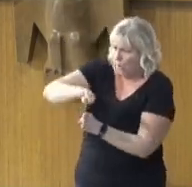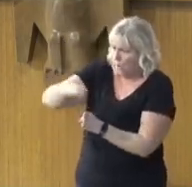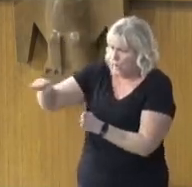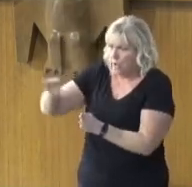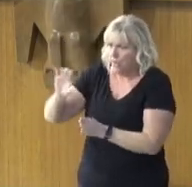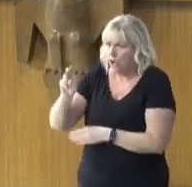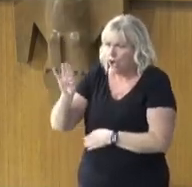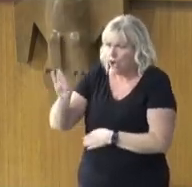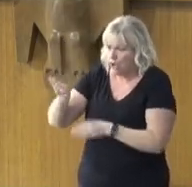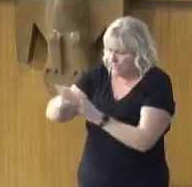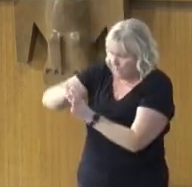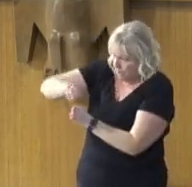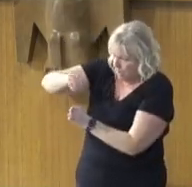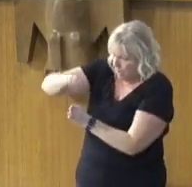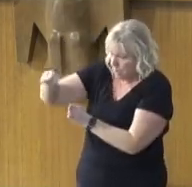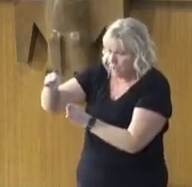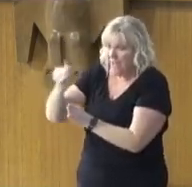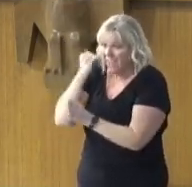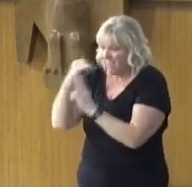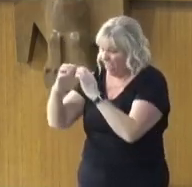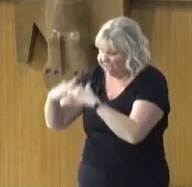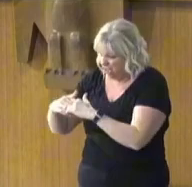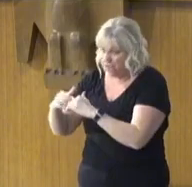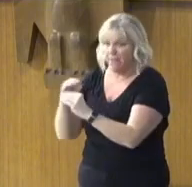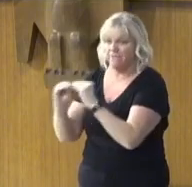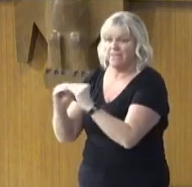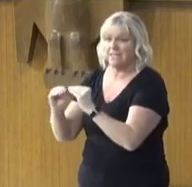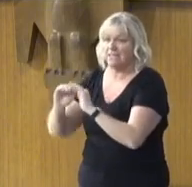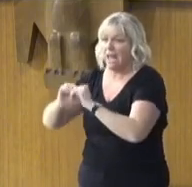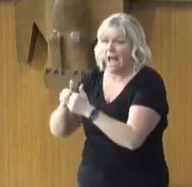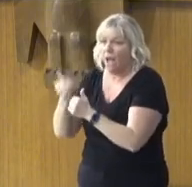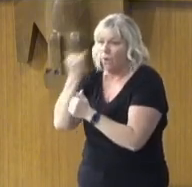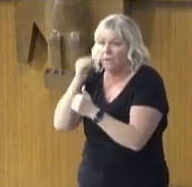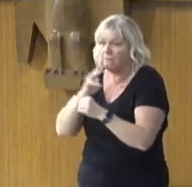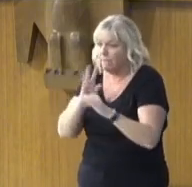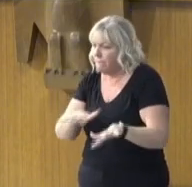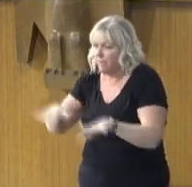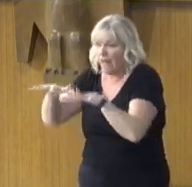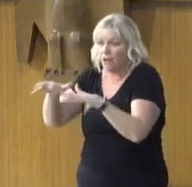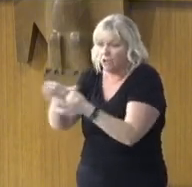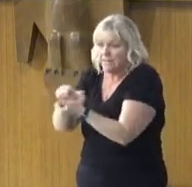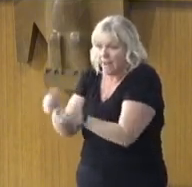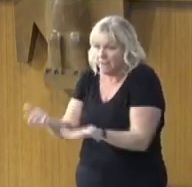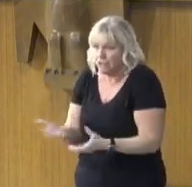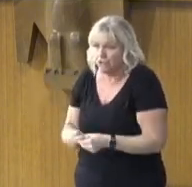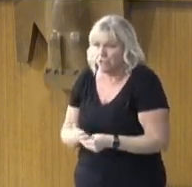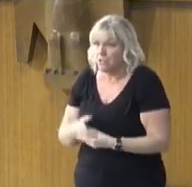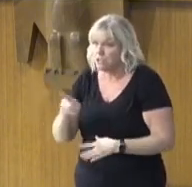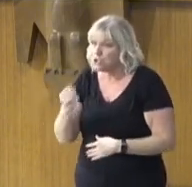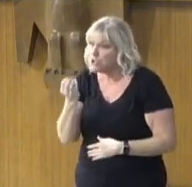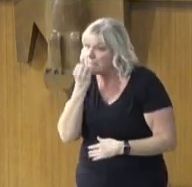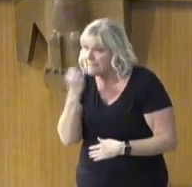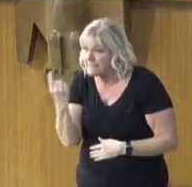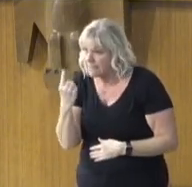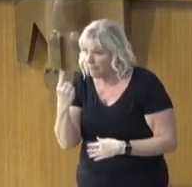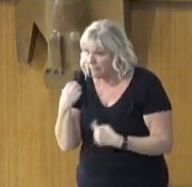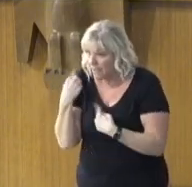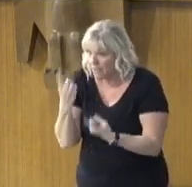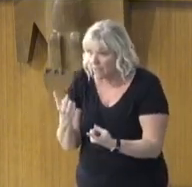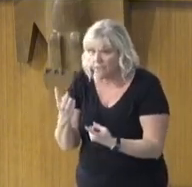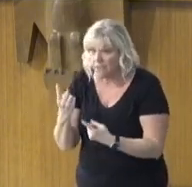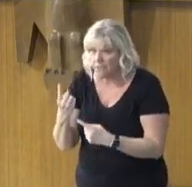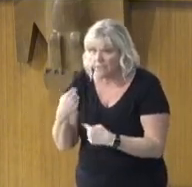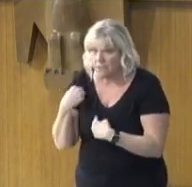is cut, and how it will get fixed if it's flooded or damaged. Raise your hand if you ate food in the last 24 hours.